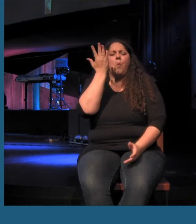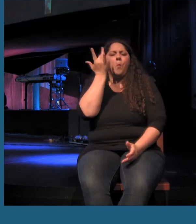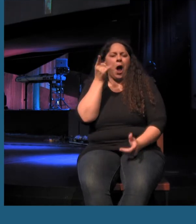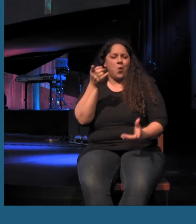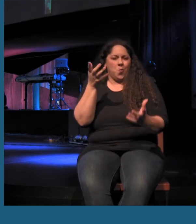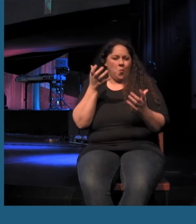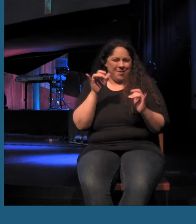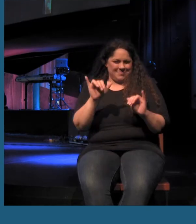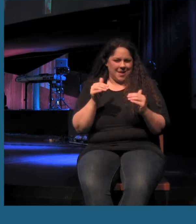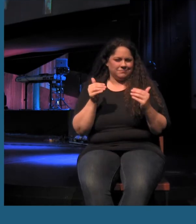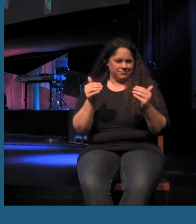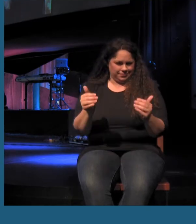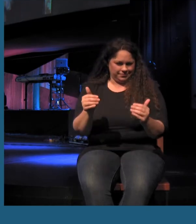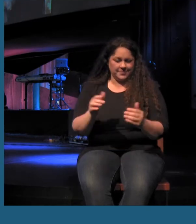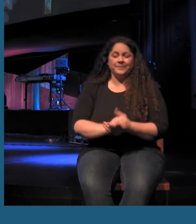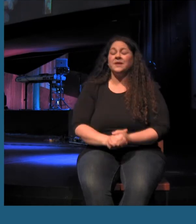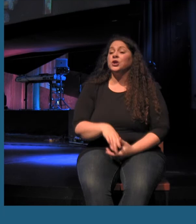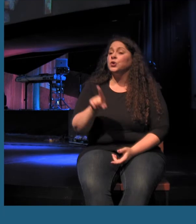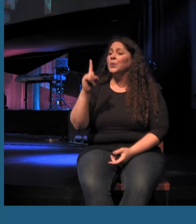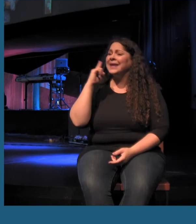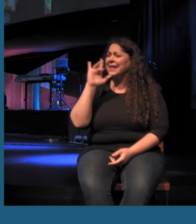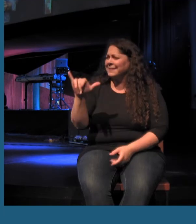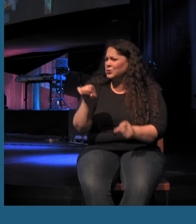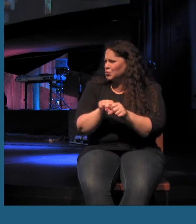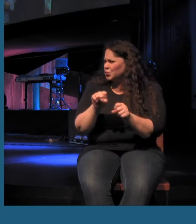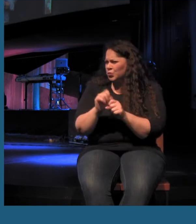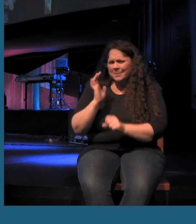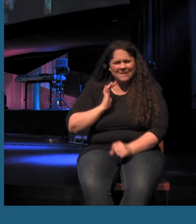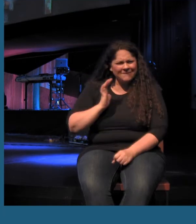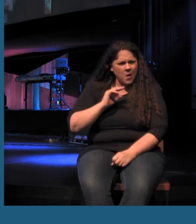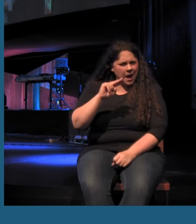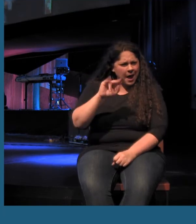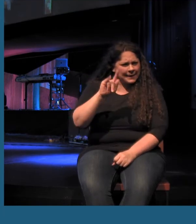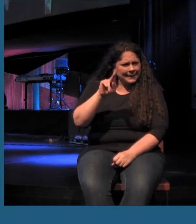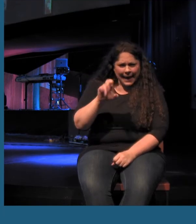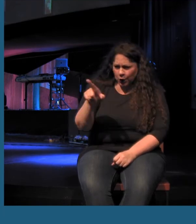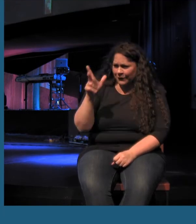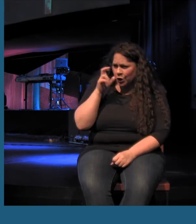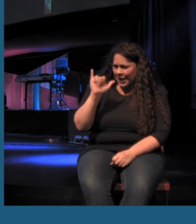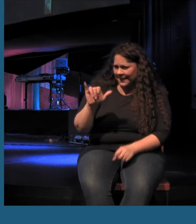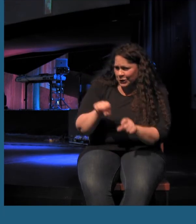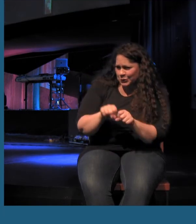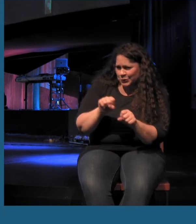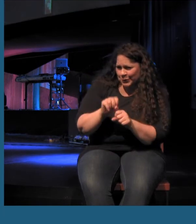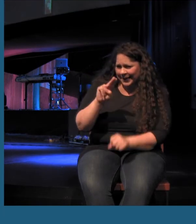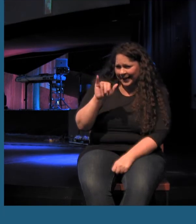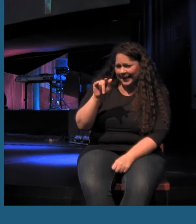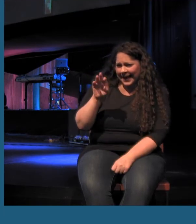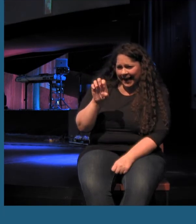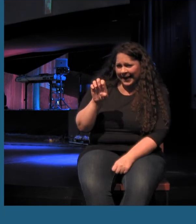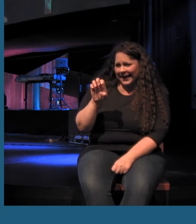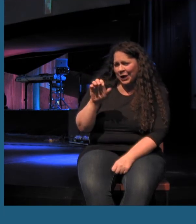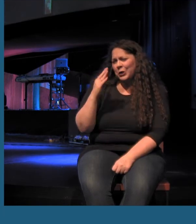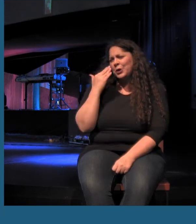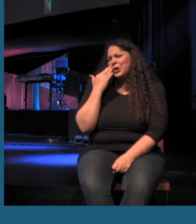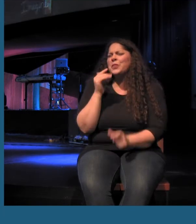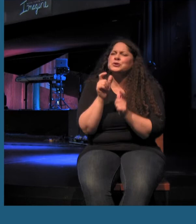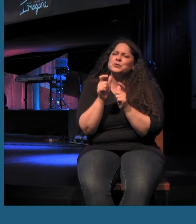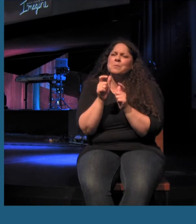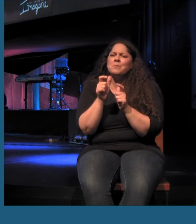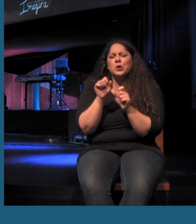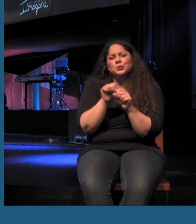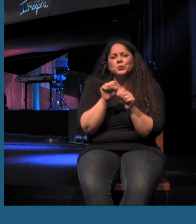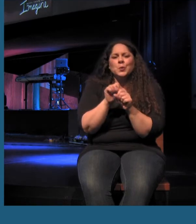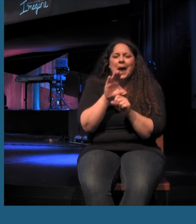example. Have you ever heard of the shoe brand Nike? You heard of that one? Okay, small little shoe company.